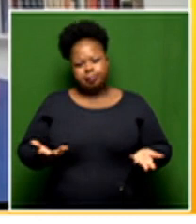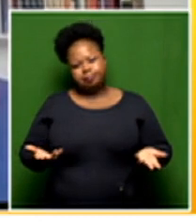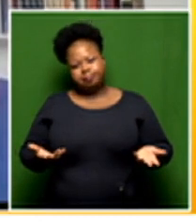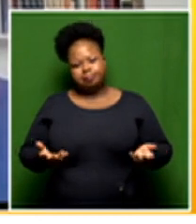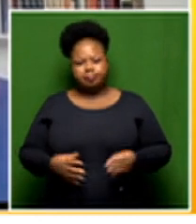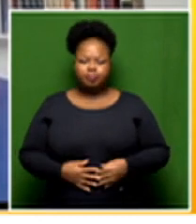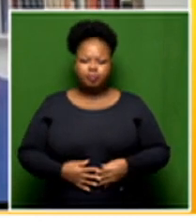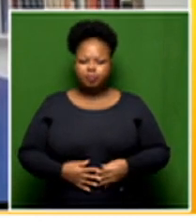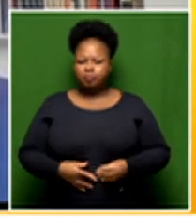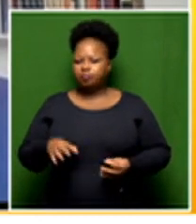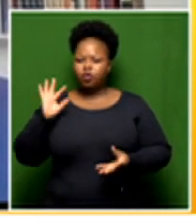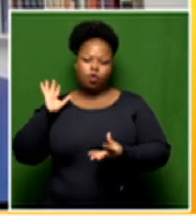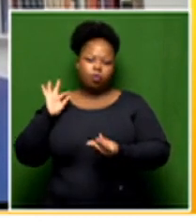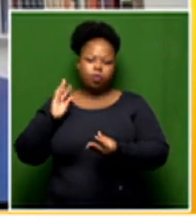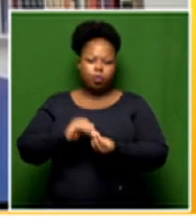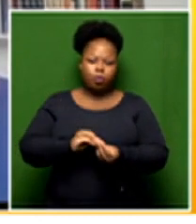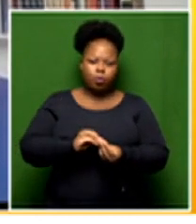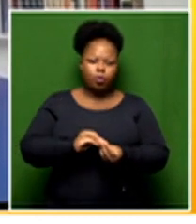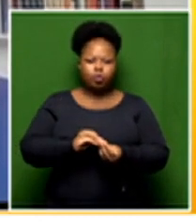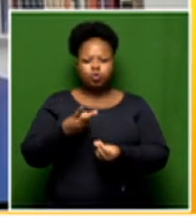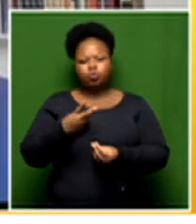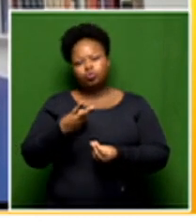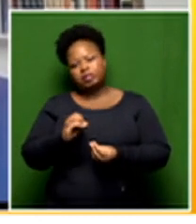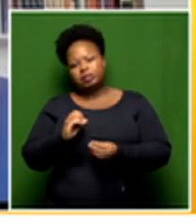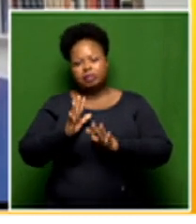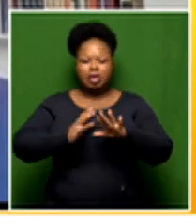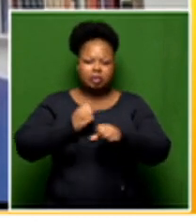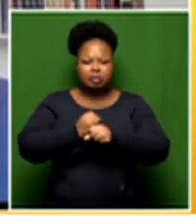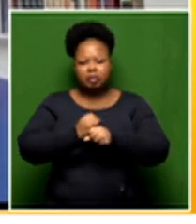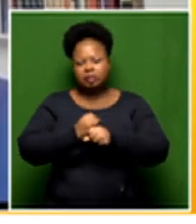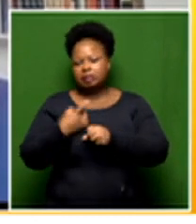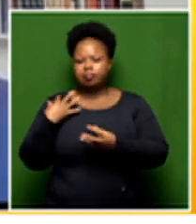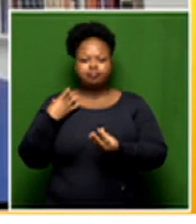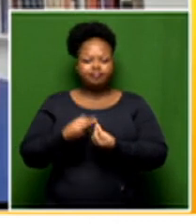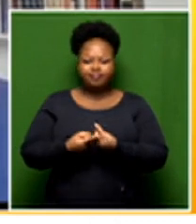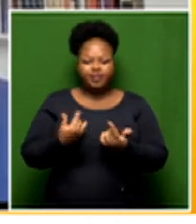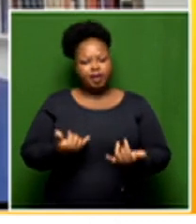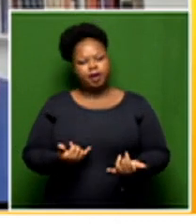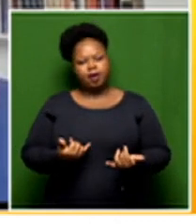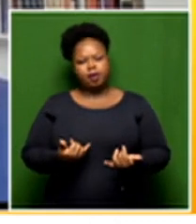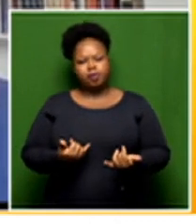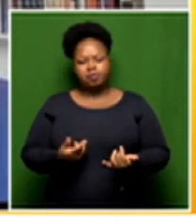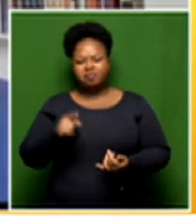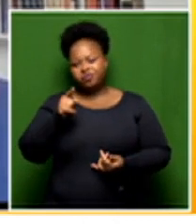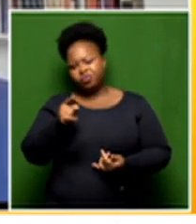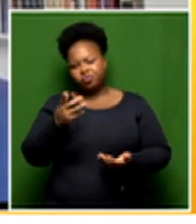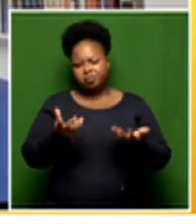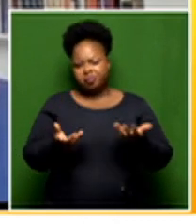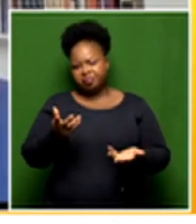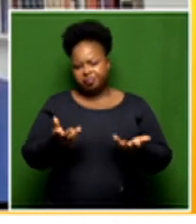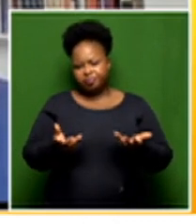you look at how far we have come over the past 10 or 20 years, say, if you were